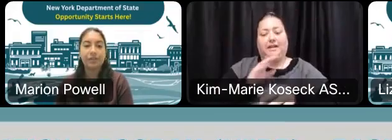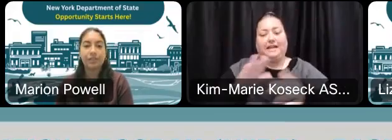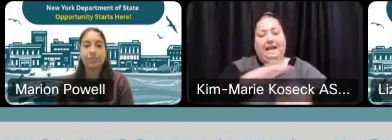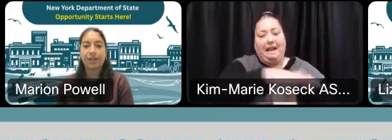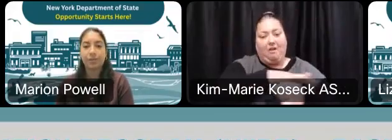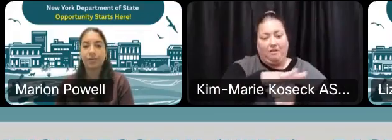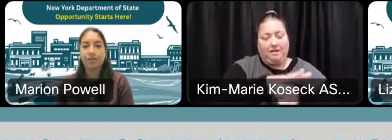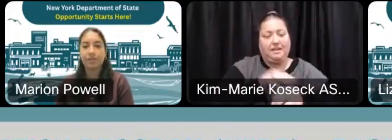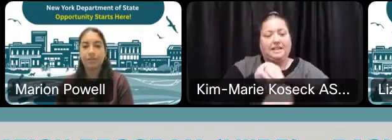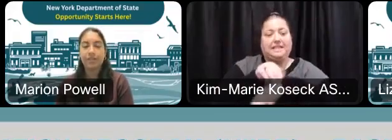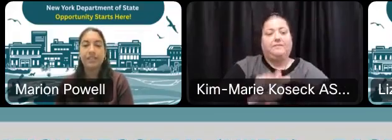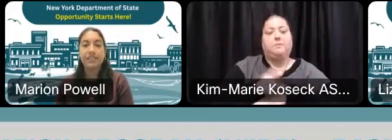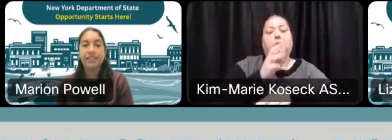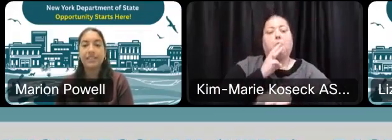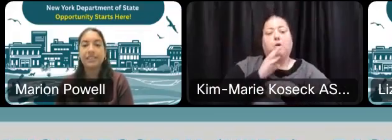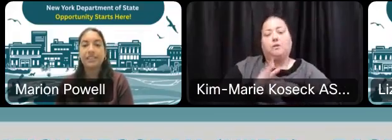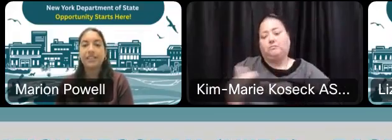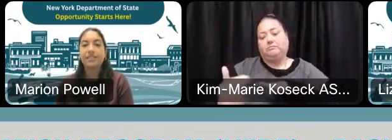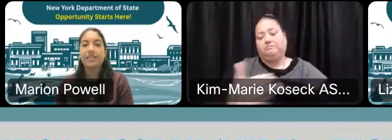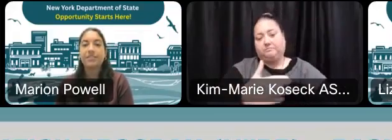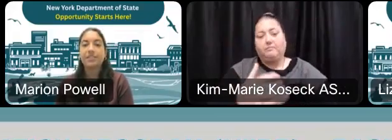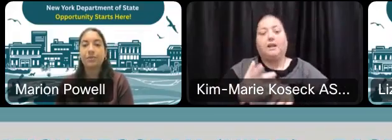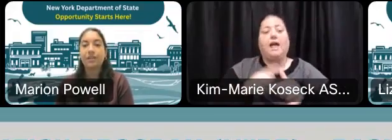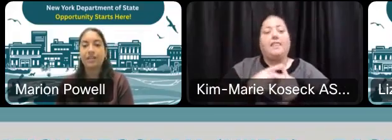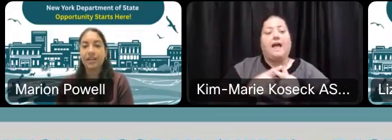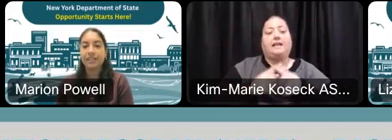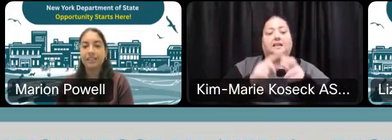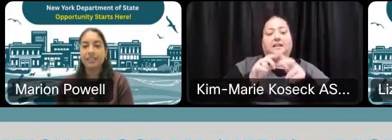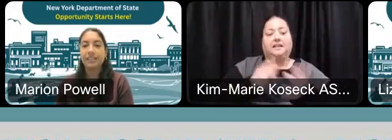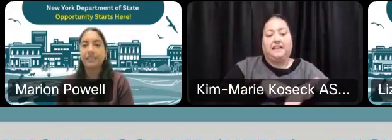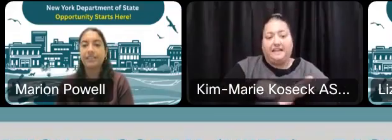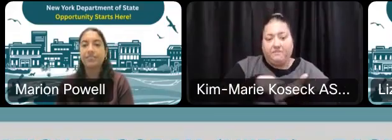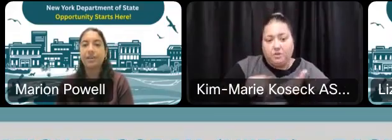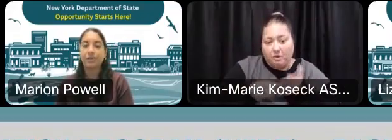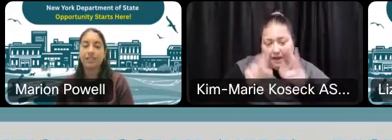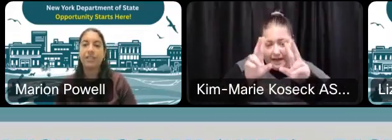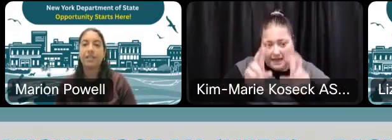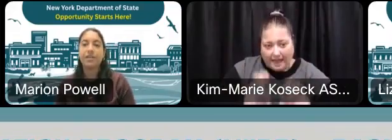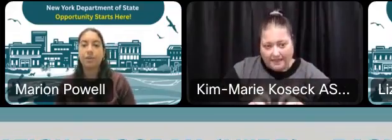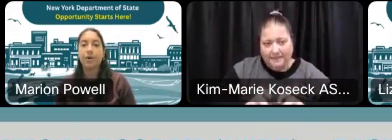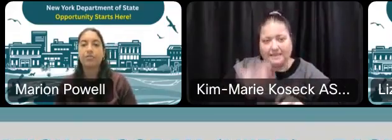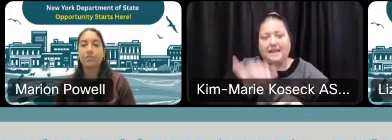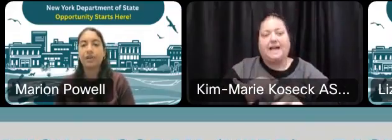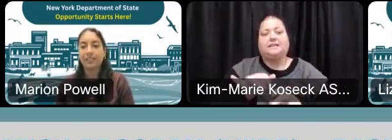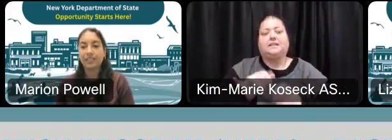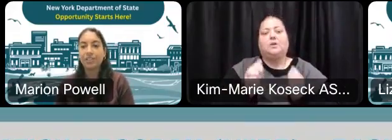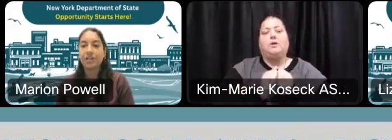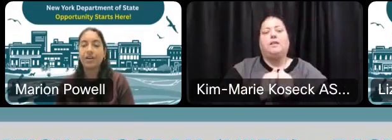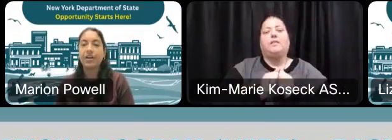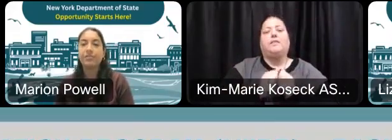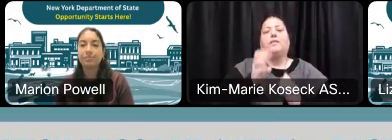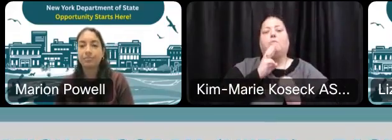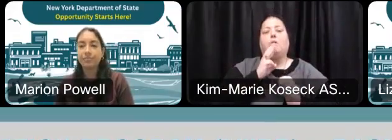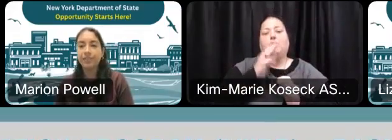is influenced by the waterfront. The second is to conduct an inventory and analysis, and this is defined within the waterfront